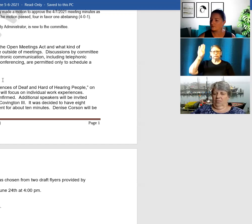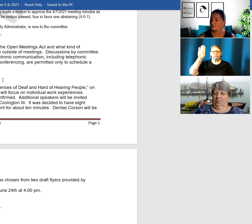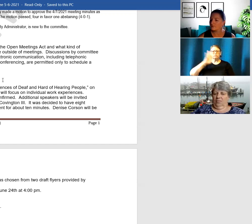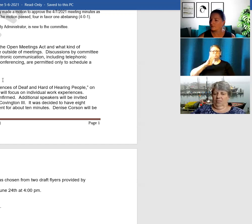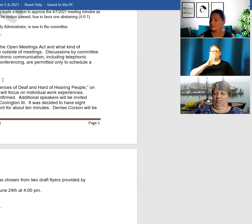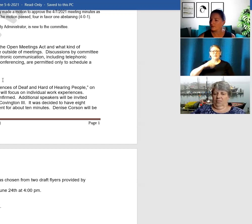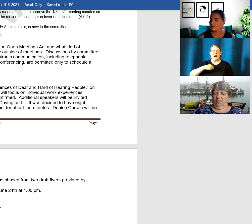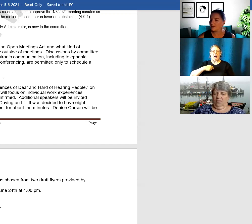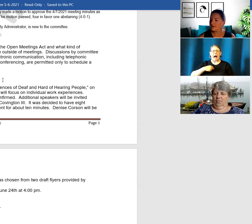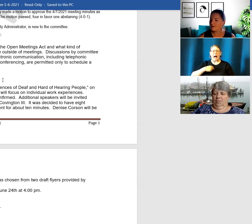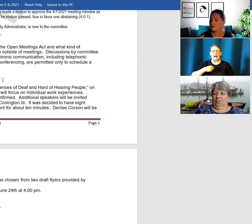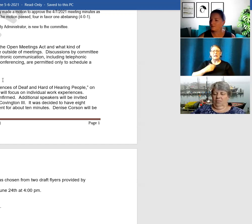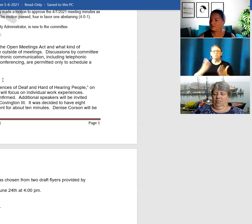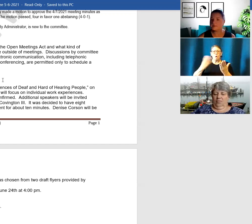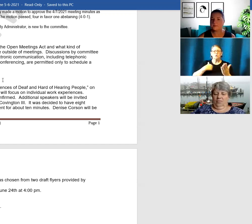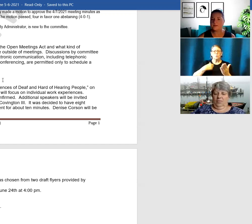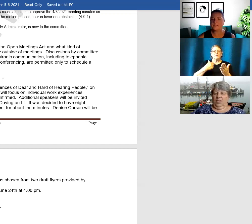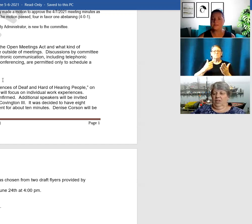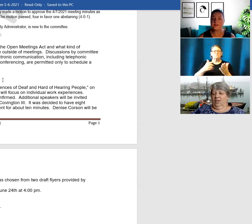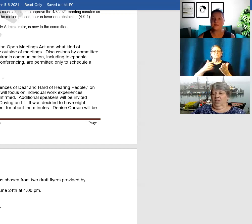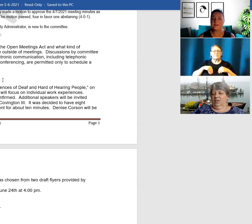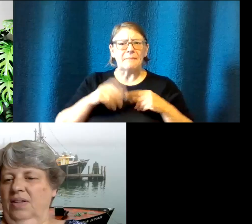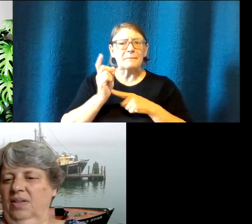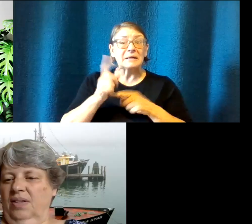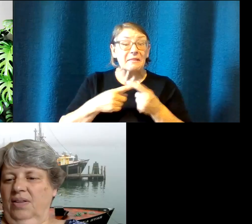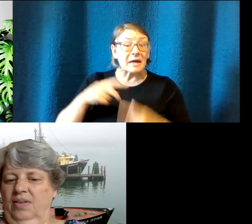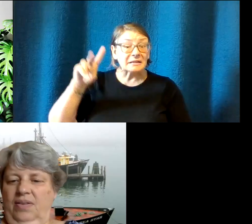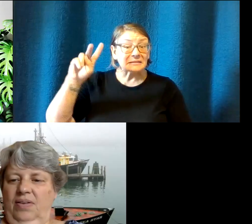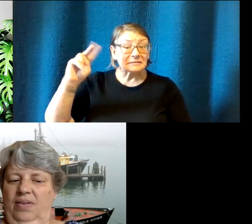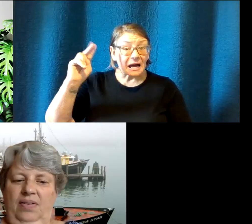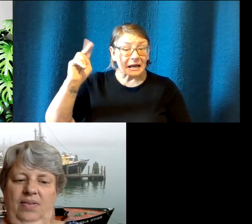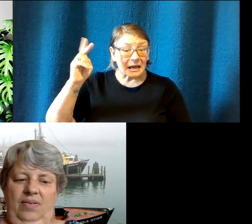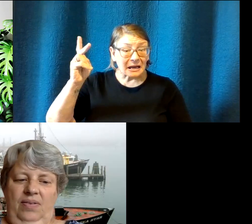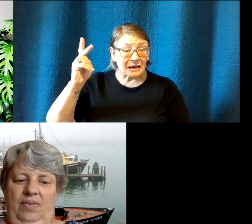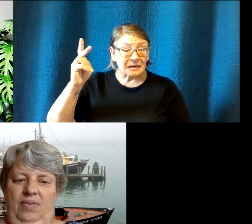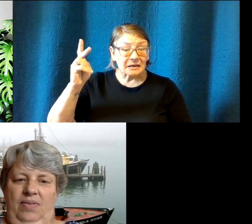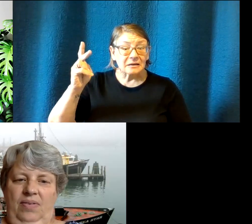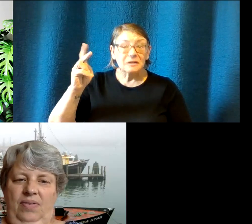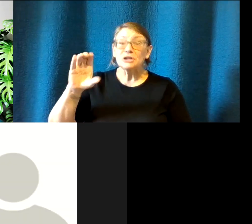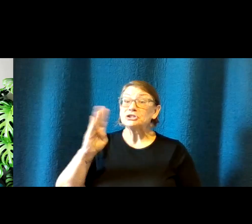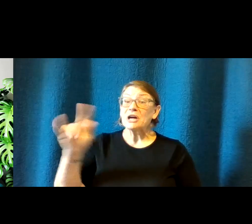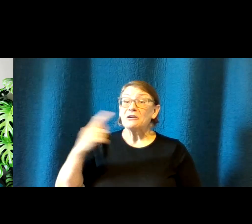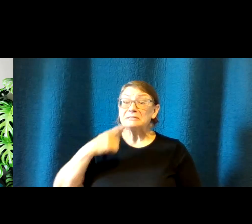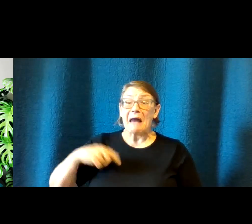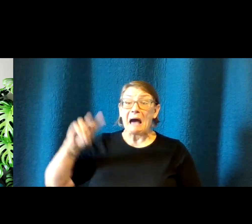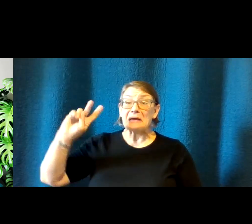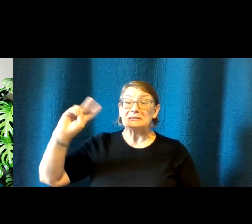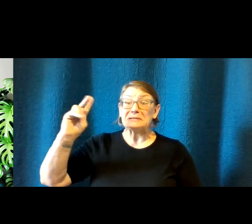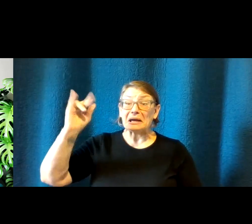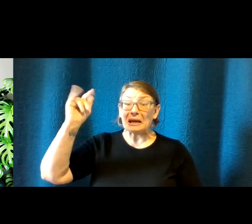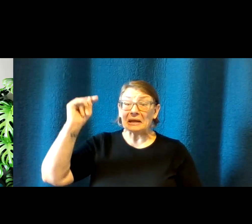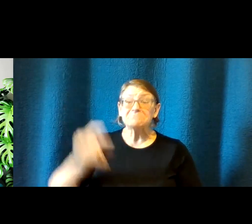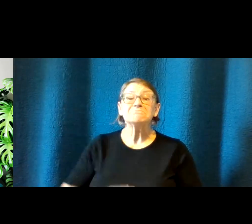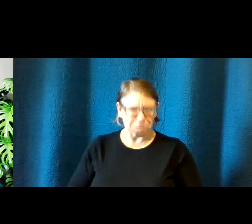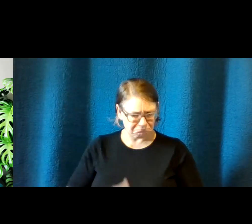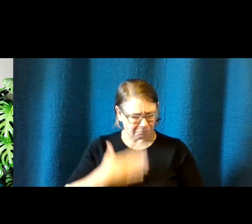pass the minutes. Thank you. And somebody to second it. I can Cheryl second Burrell, that. I second it. Okay, thank you.